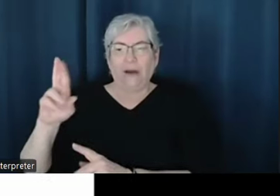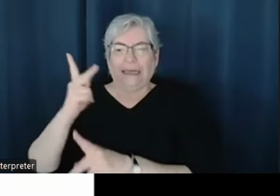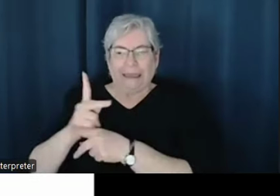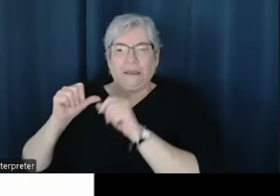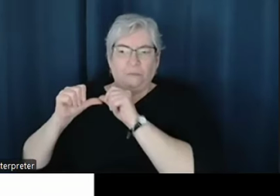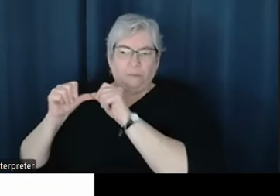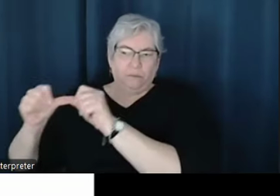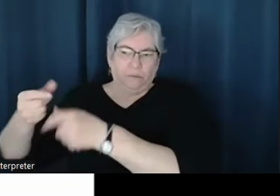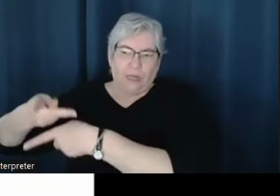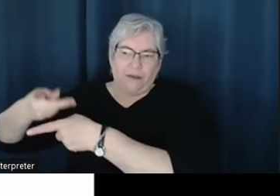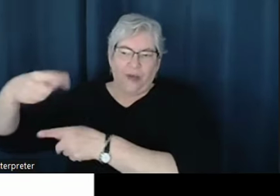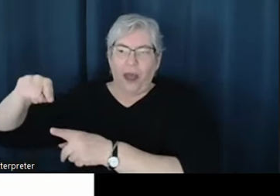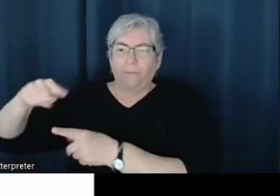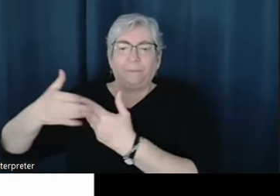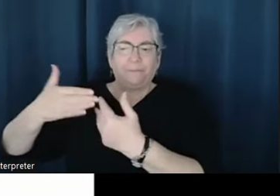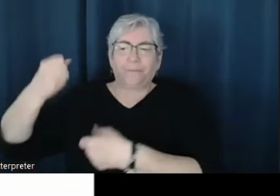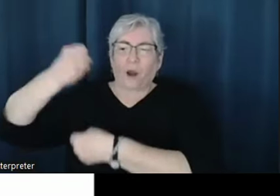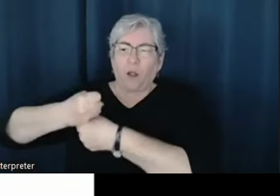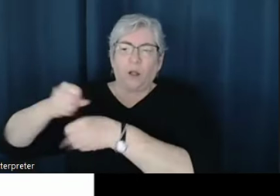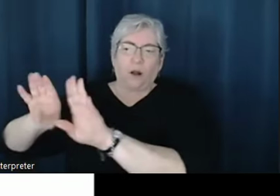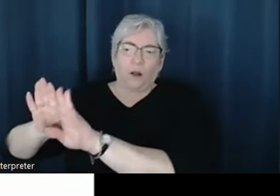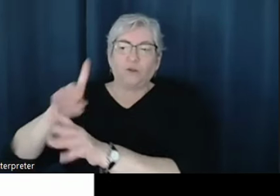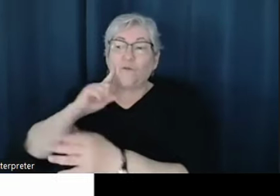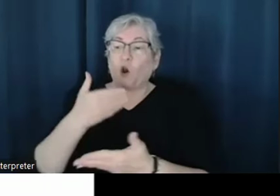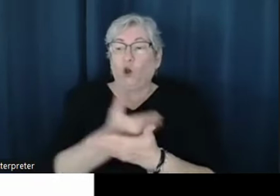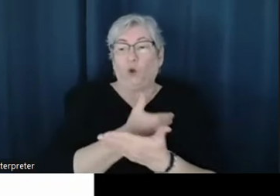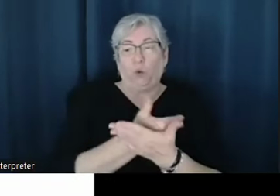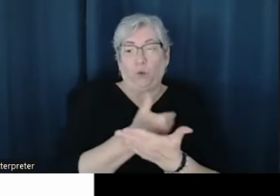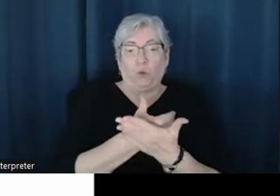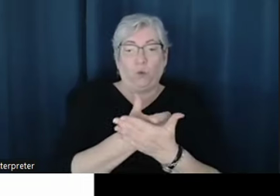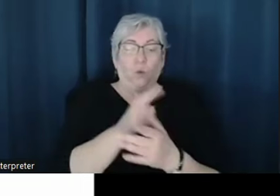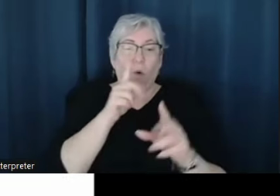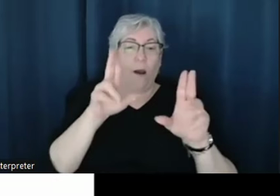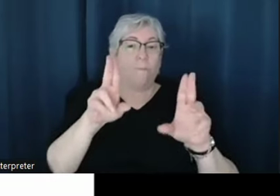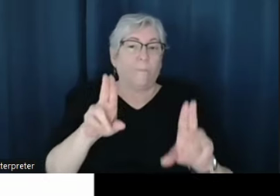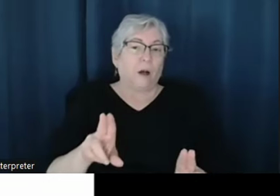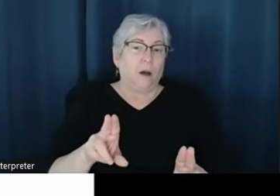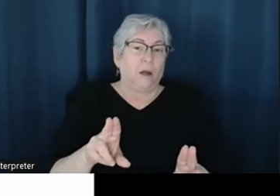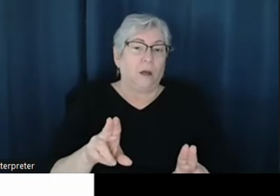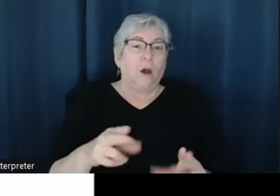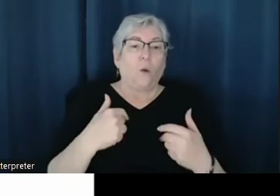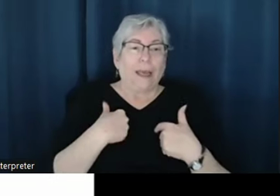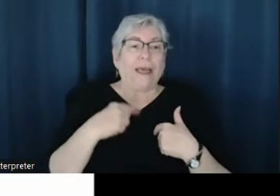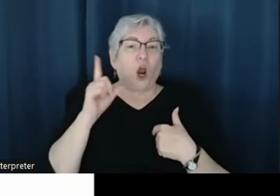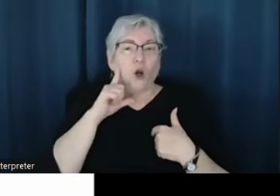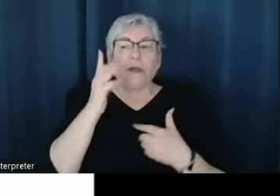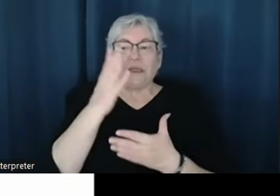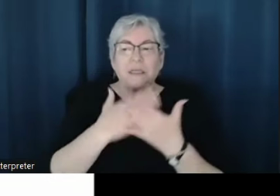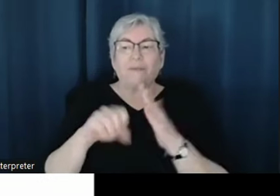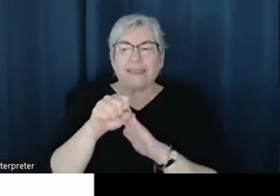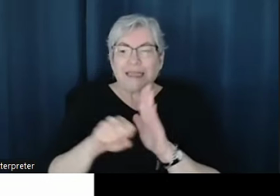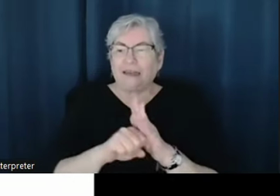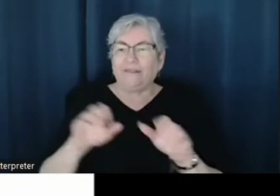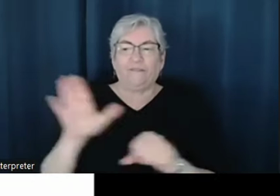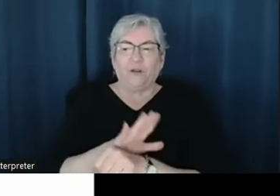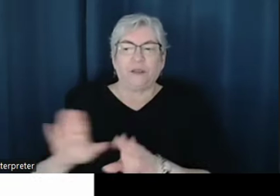serve them even if they close the door for new applicants. We have heard of a couple of states that have completely closed